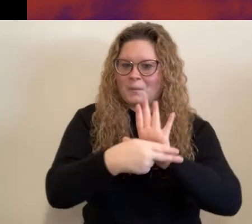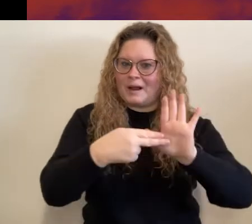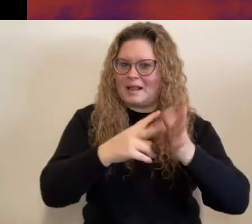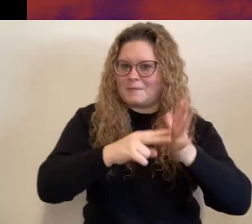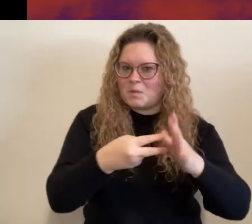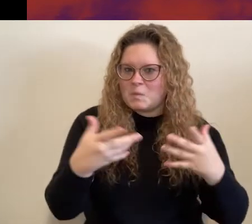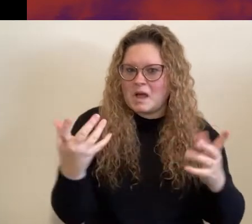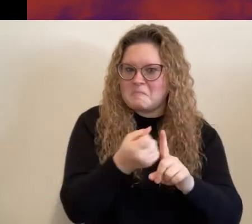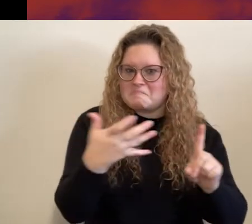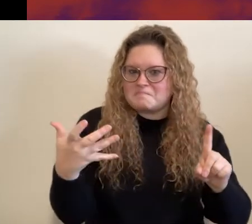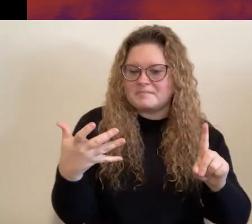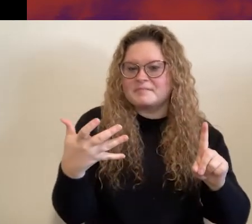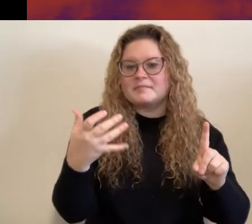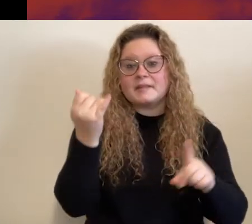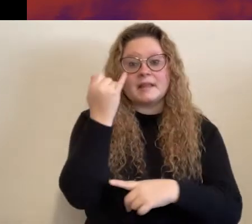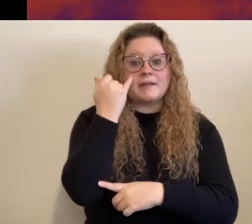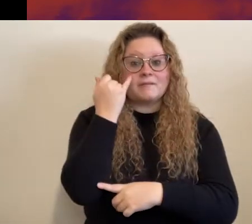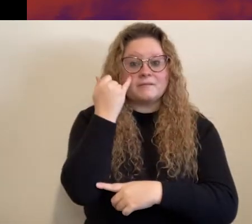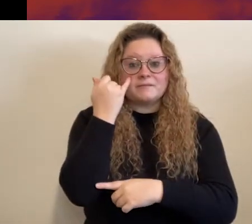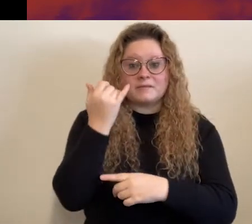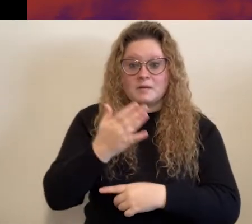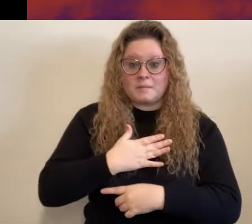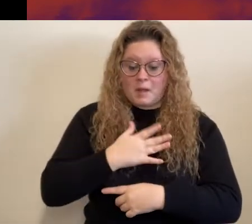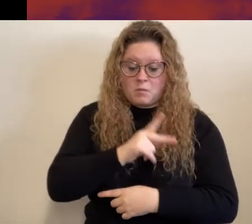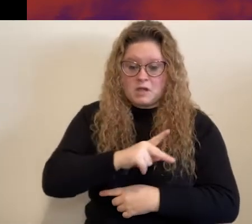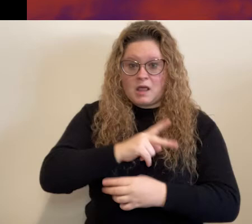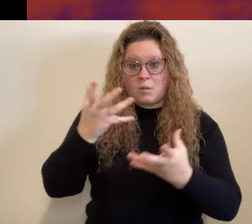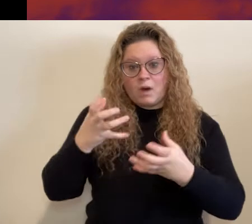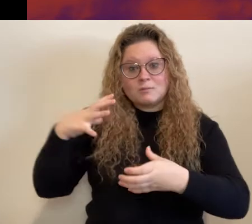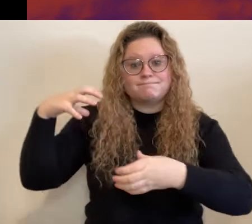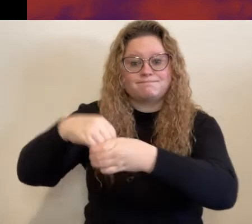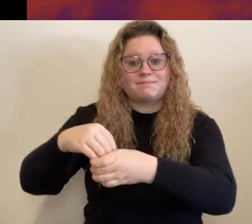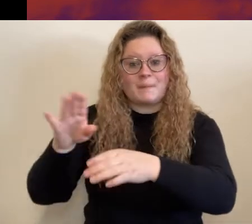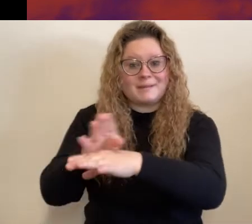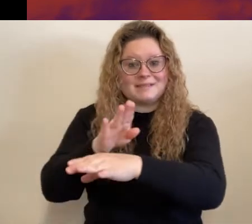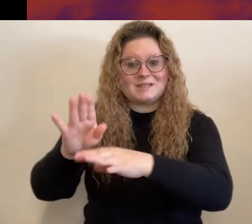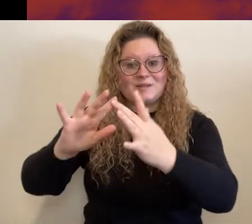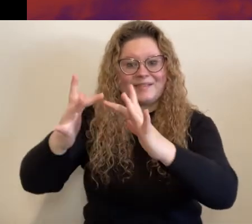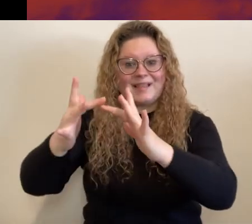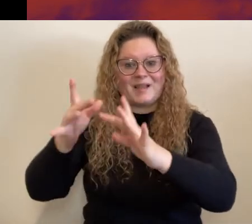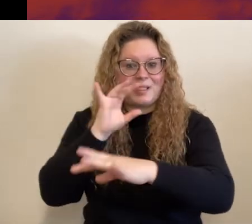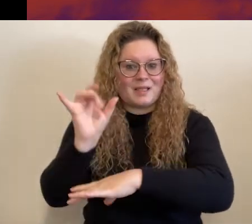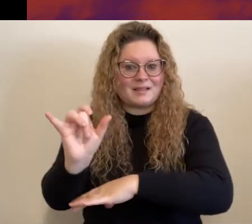what to do when you're trying to bring your personality into your digital space and your